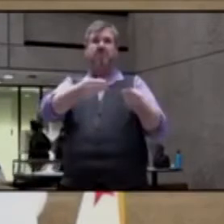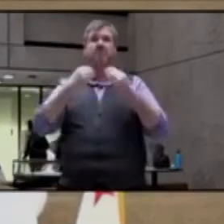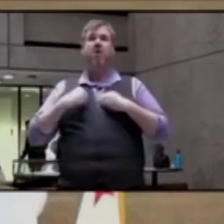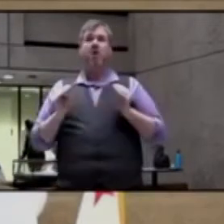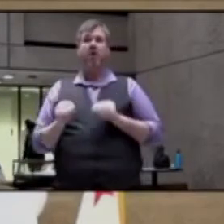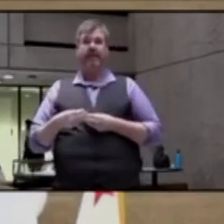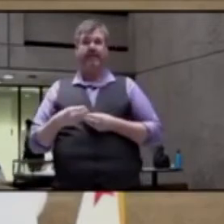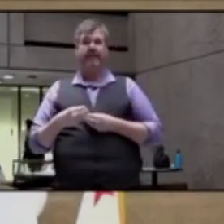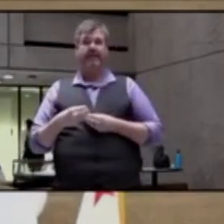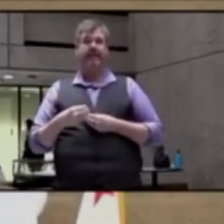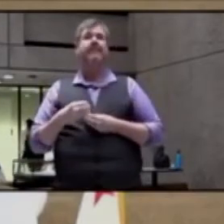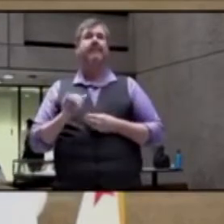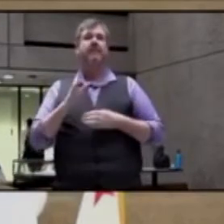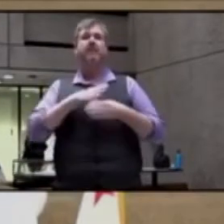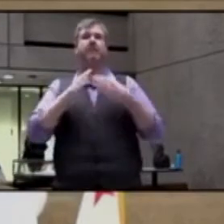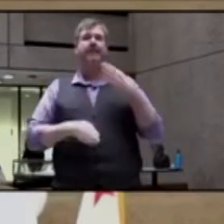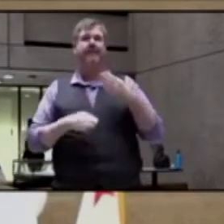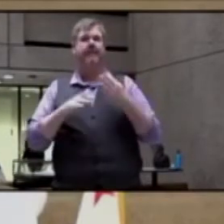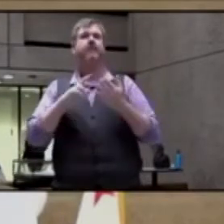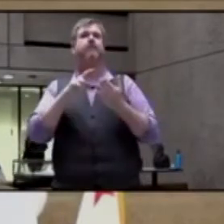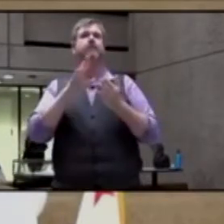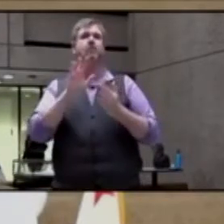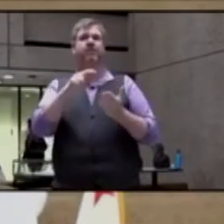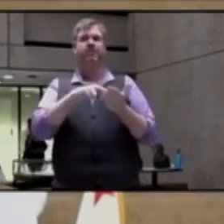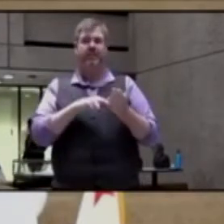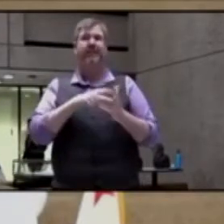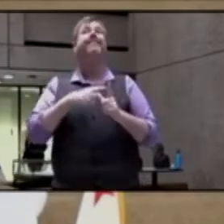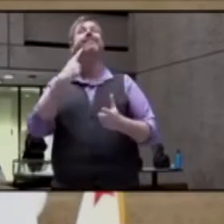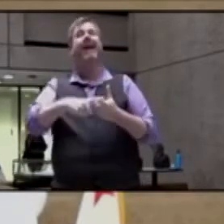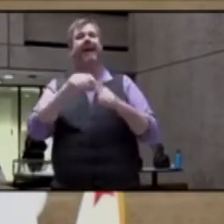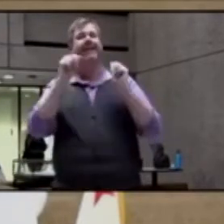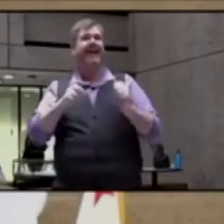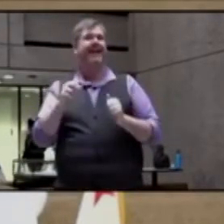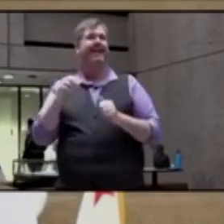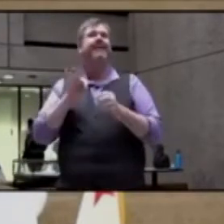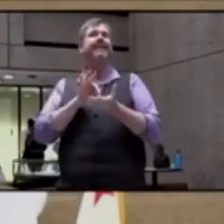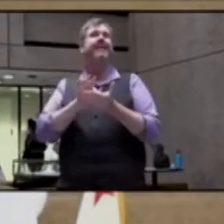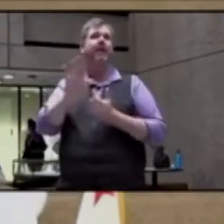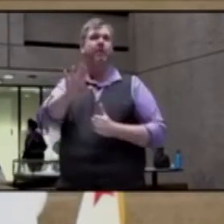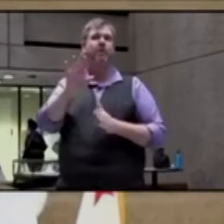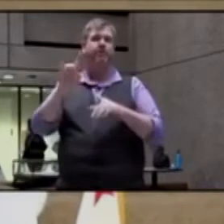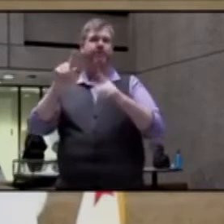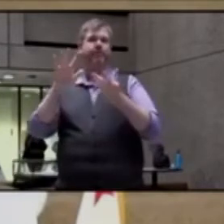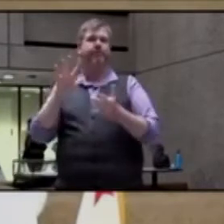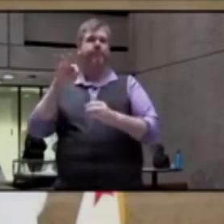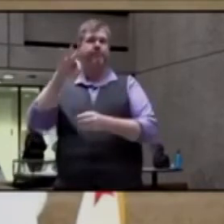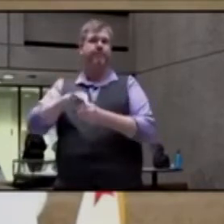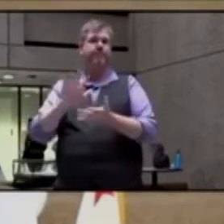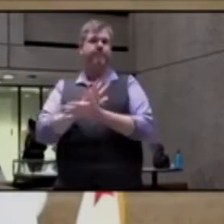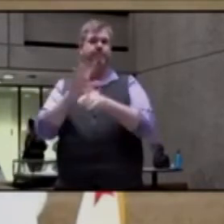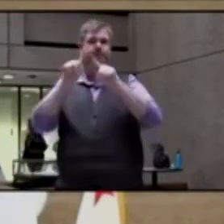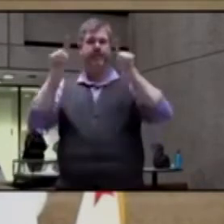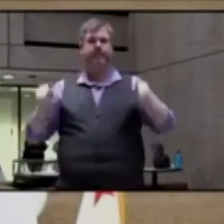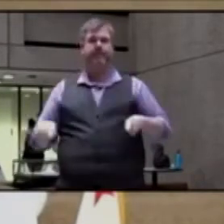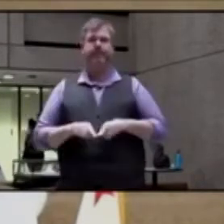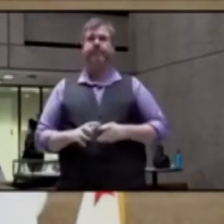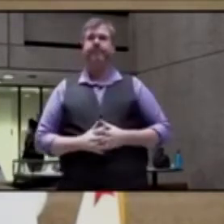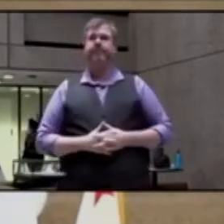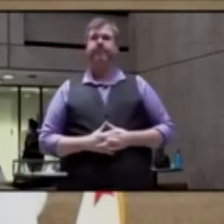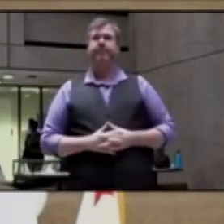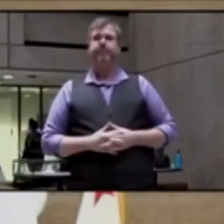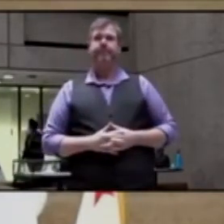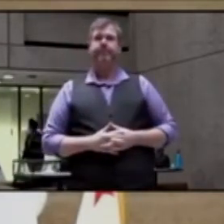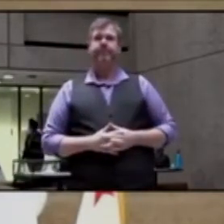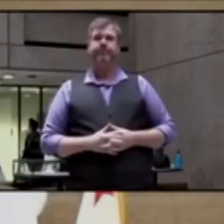then be able to count your ballot once we've got you registered. So there still is an option, but the best thing for our potential